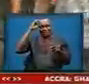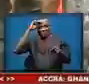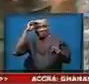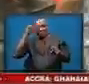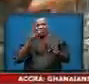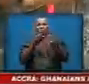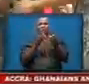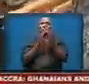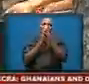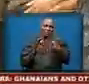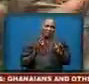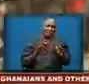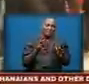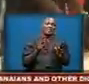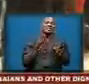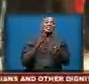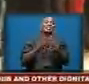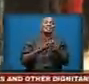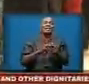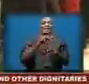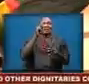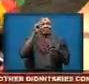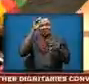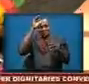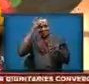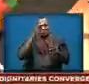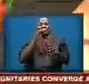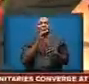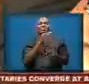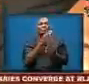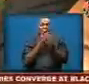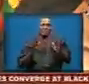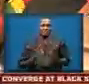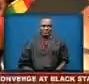quest for peace earned him the name Asomdwoe